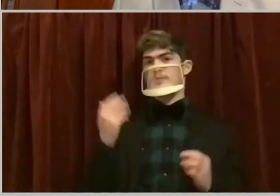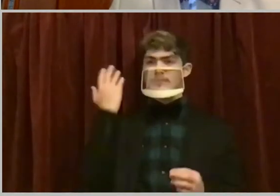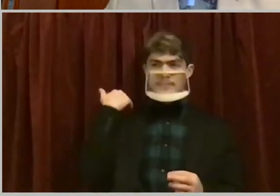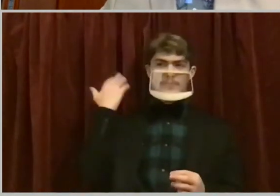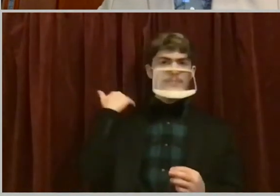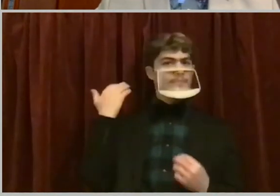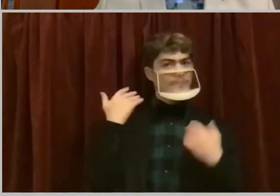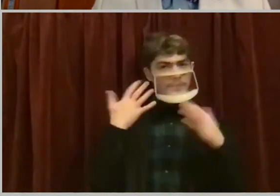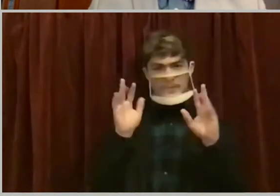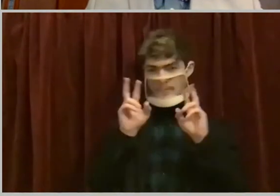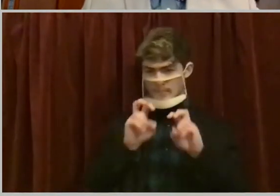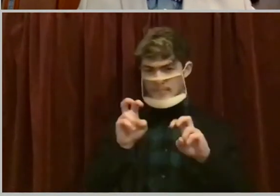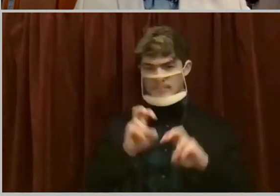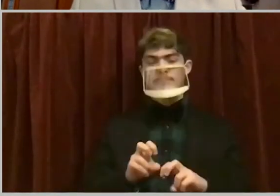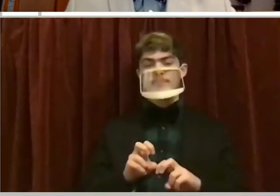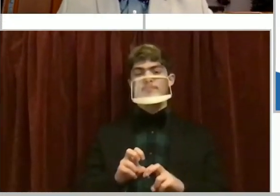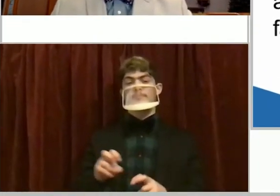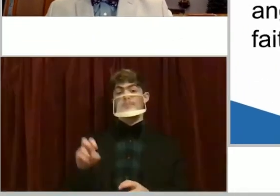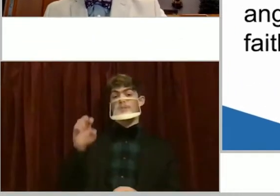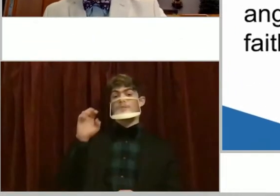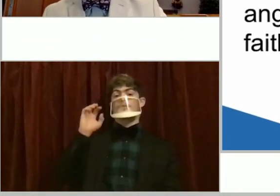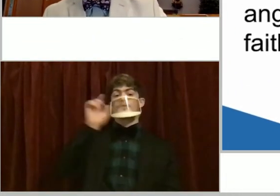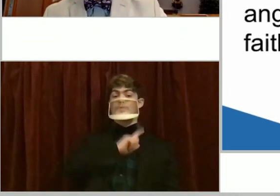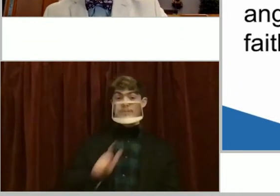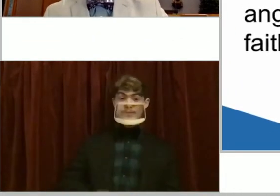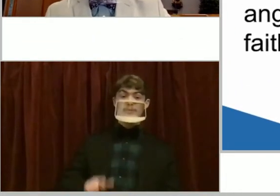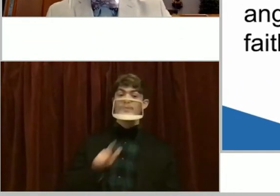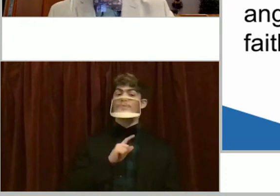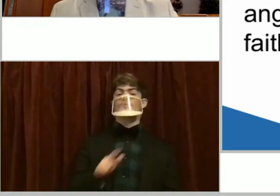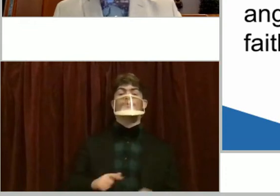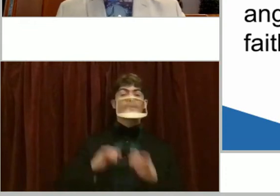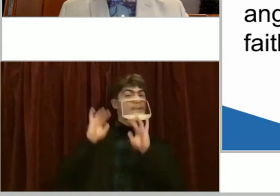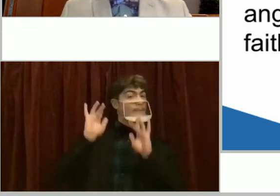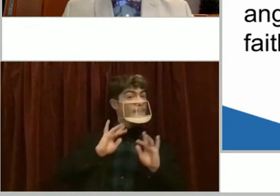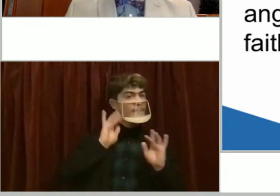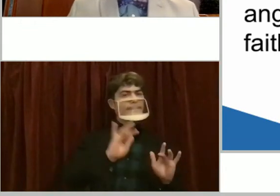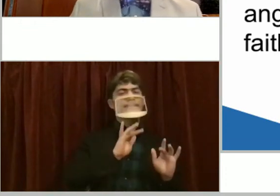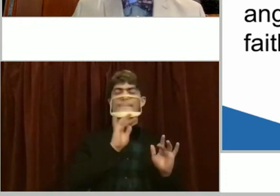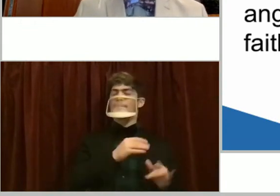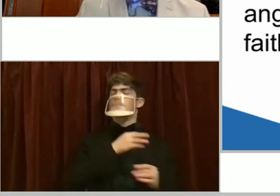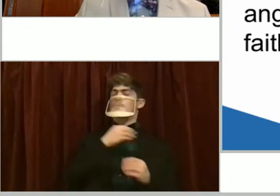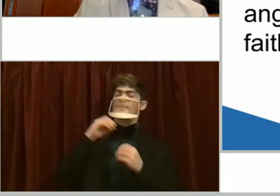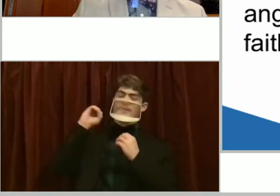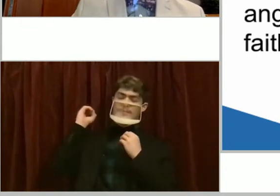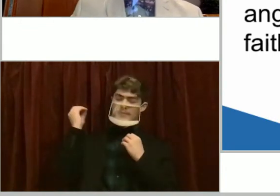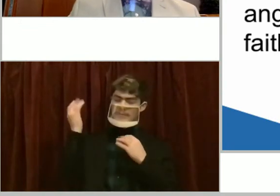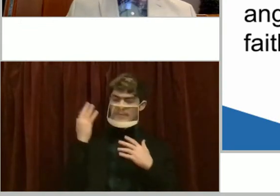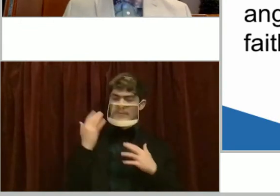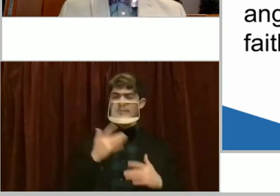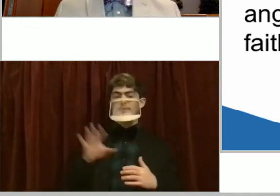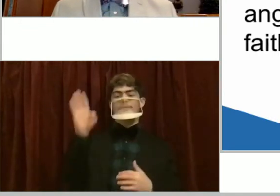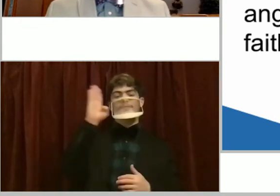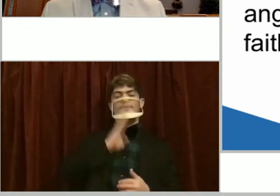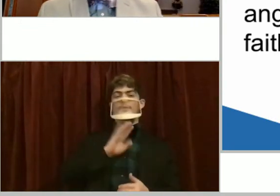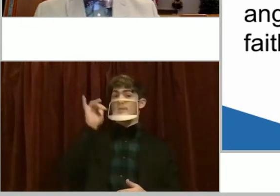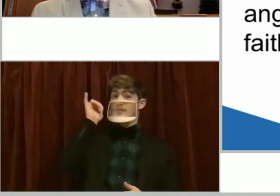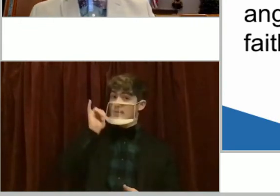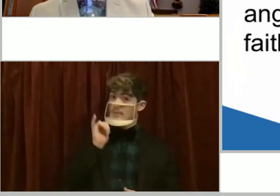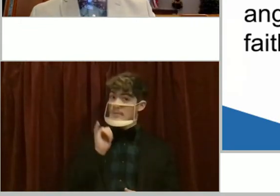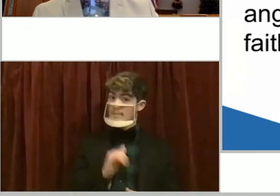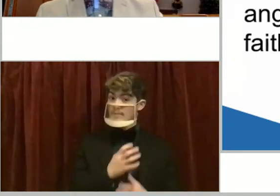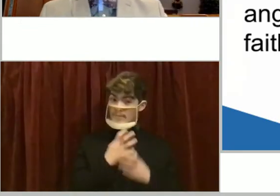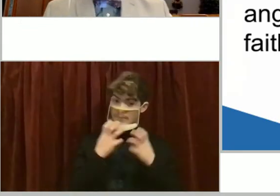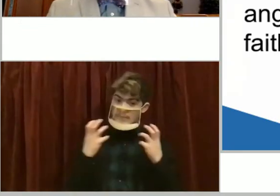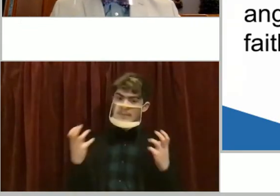examining, Yahweh, Yahweh, the compassionate and gracious God, slow to anger, abounding